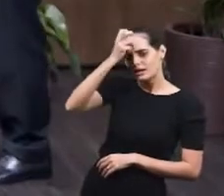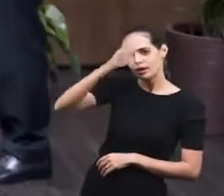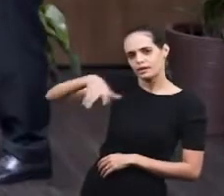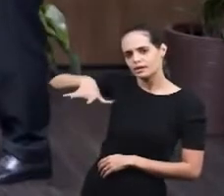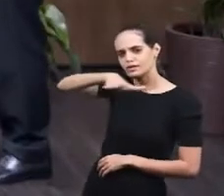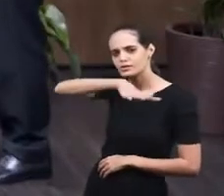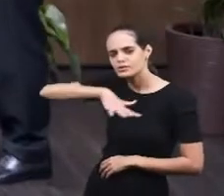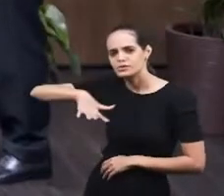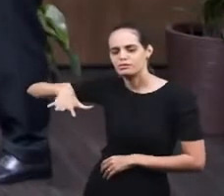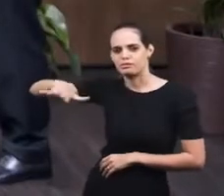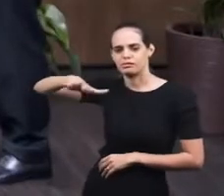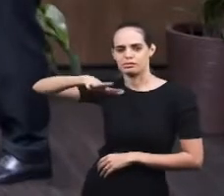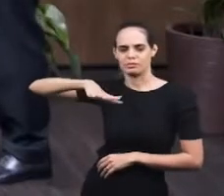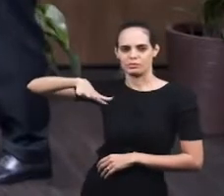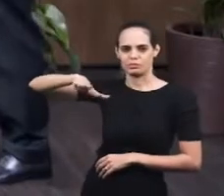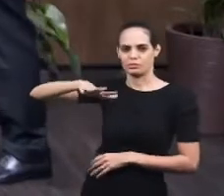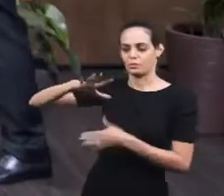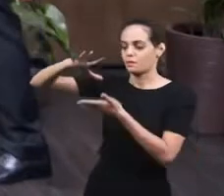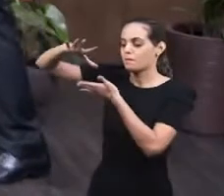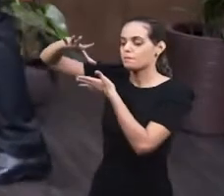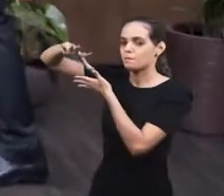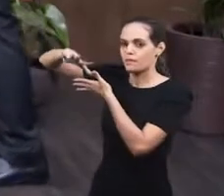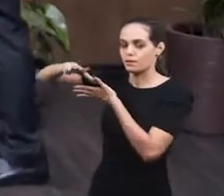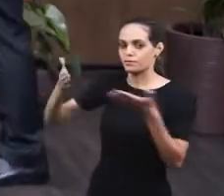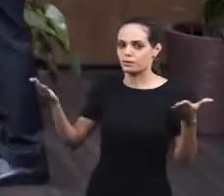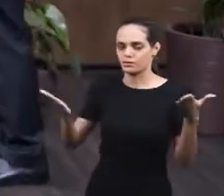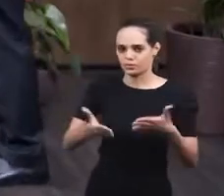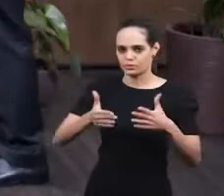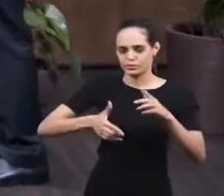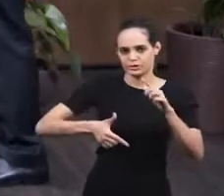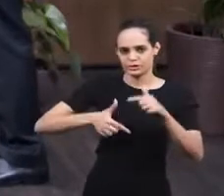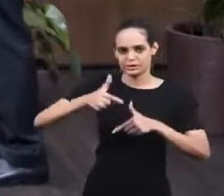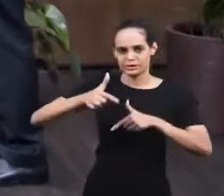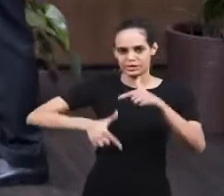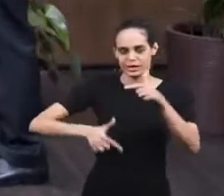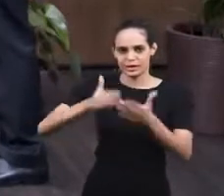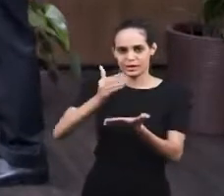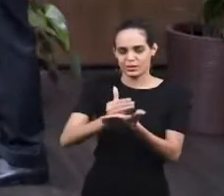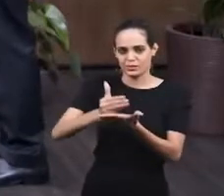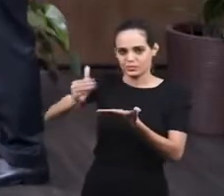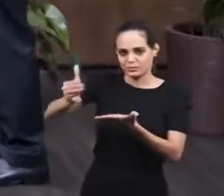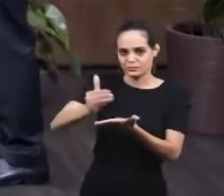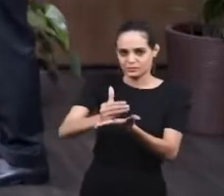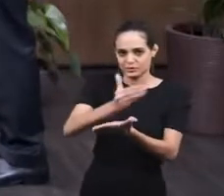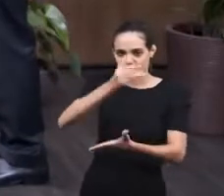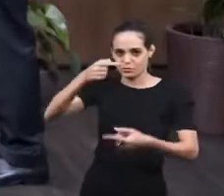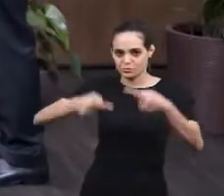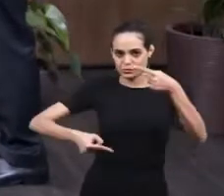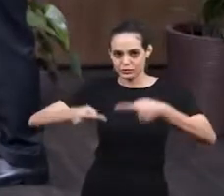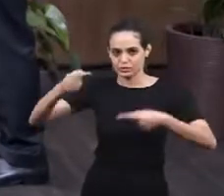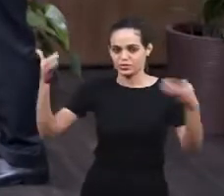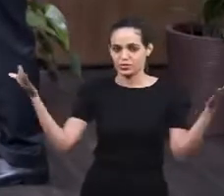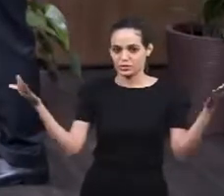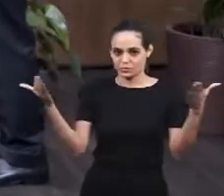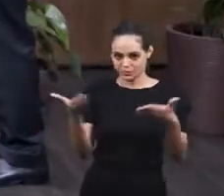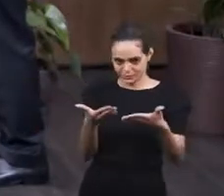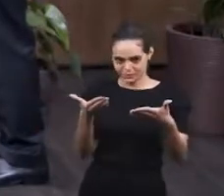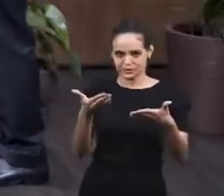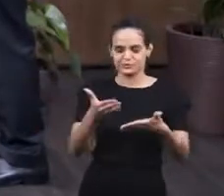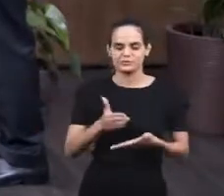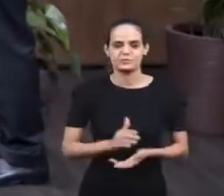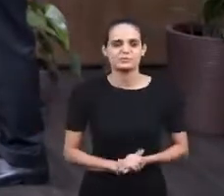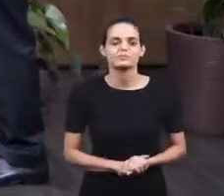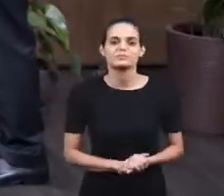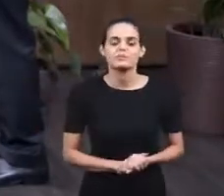Egypt. This is the Oriental region. So this is a map of Israel in its current state.